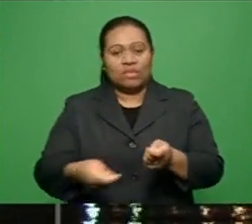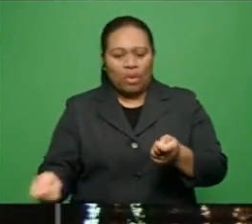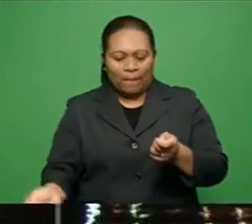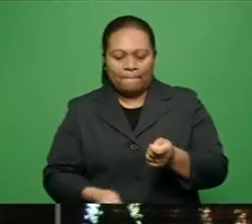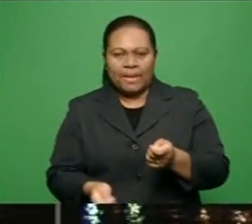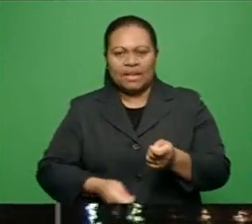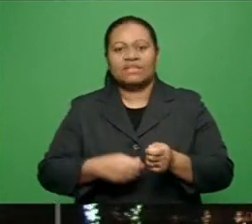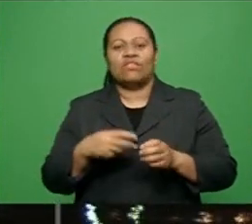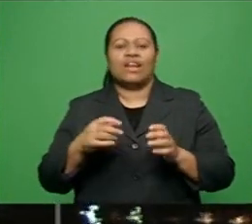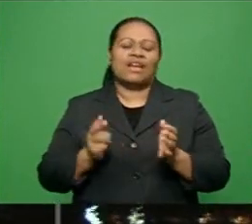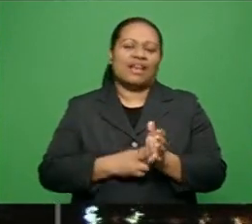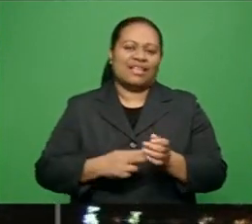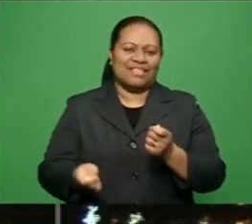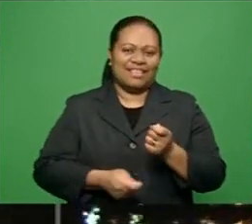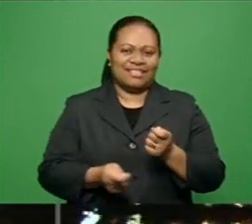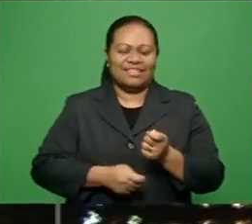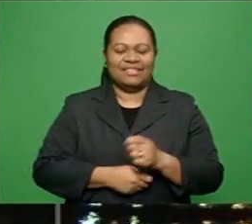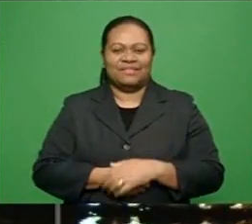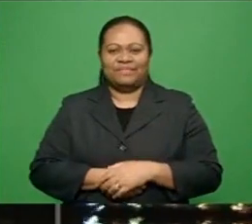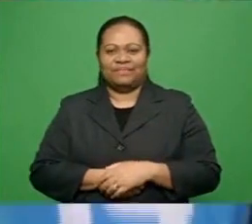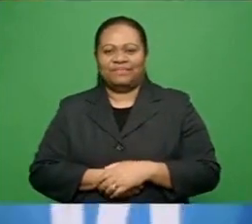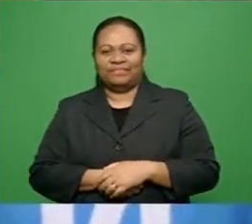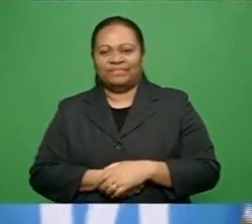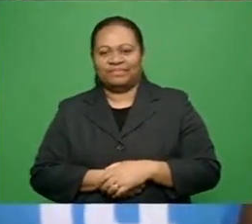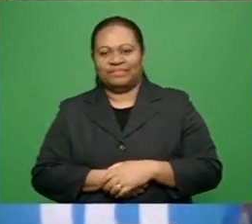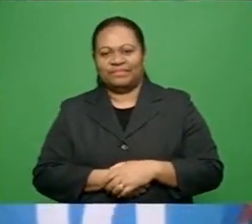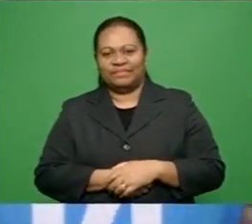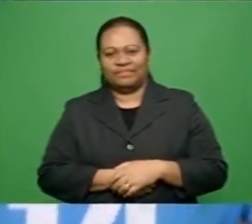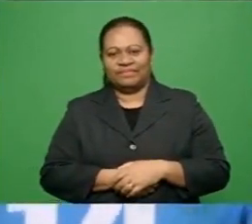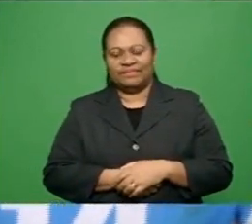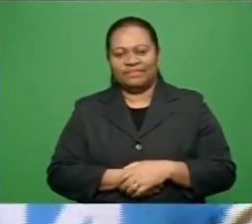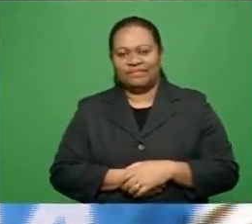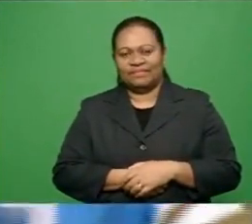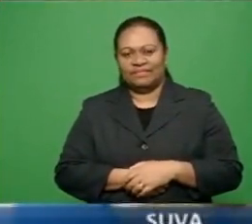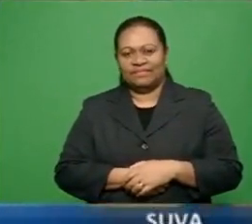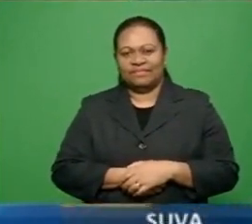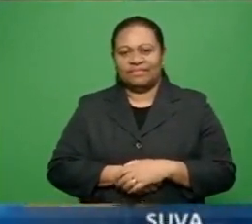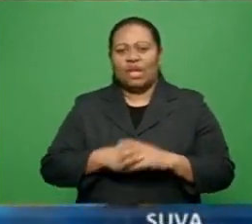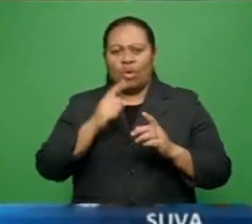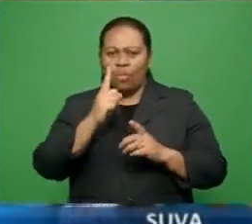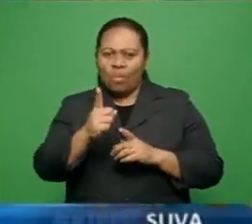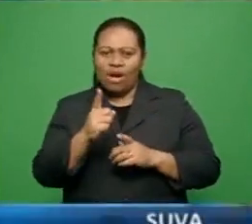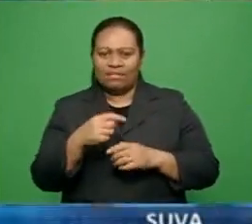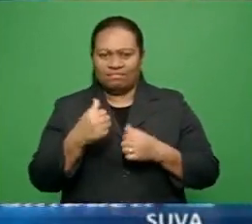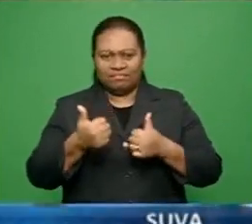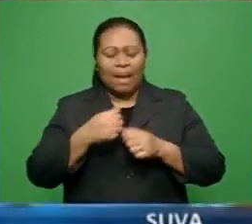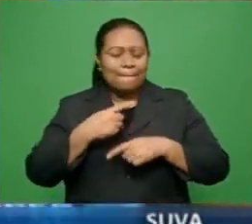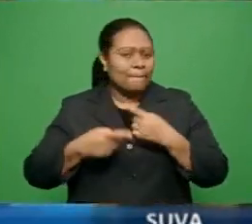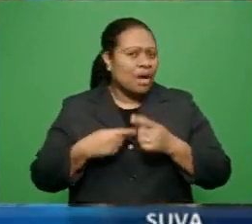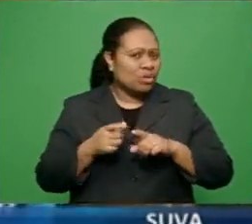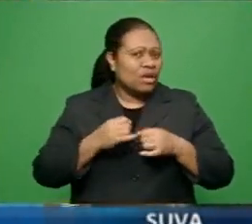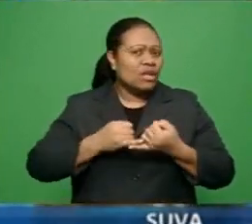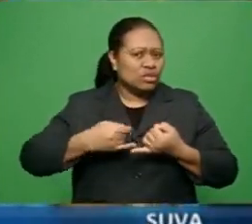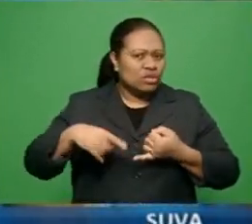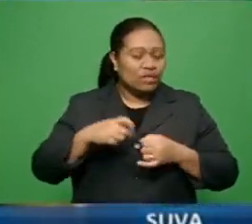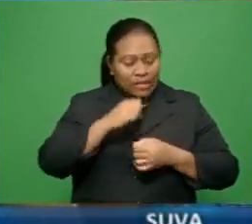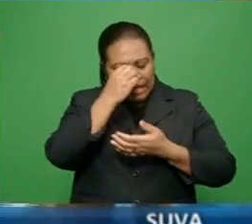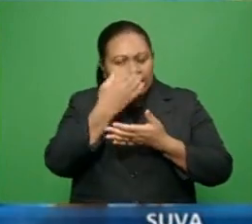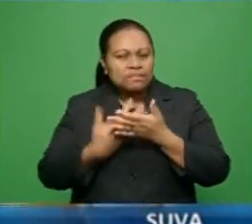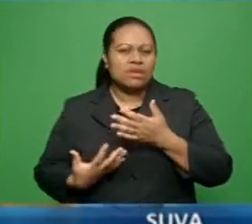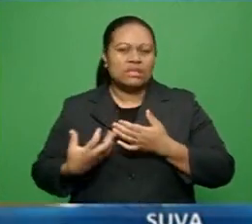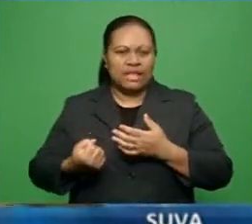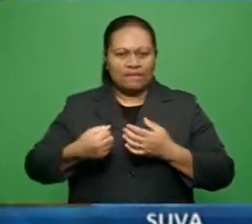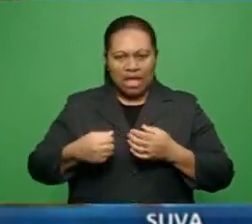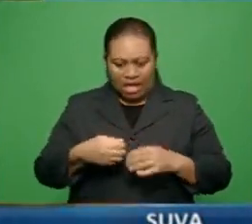for Naitasiri. Aquila Dhama reports. One of the major advantages Suva had last night was their experienced